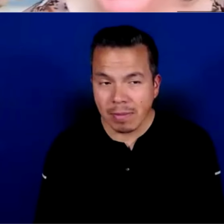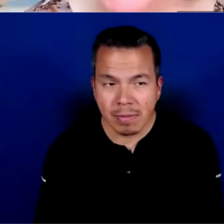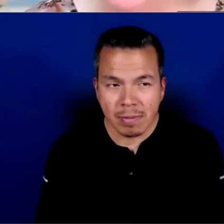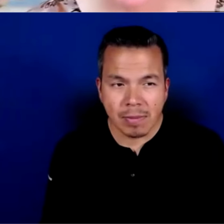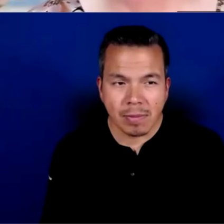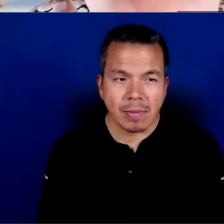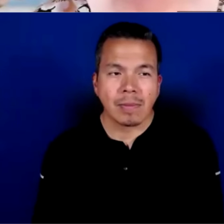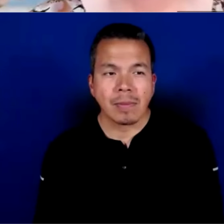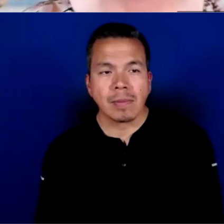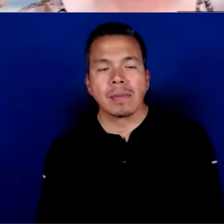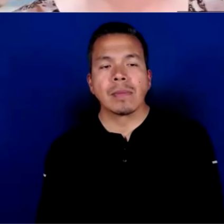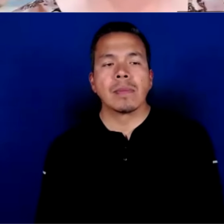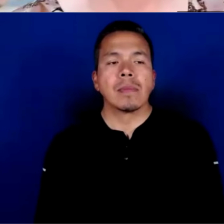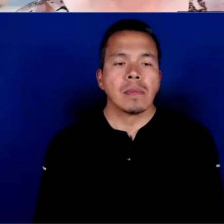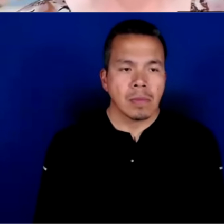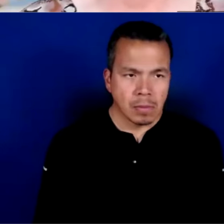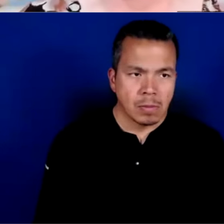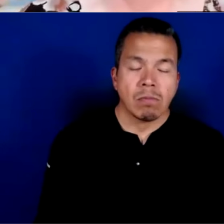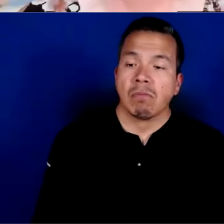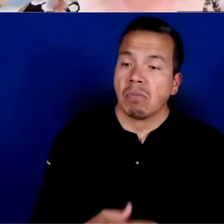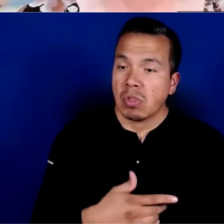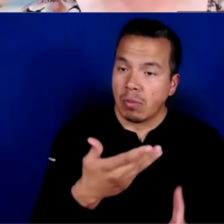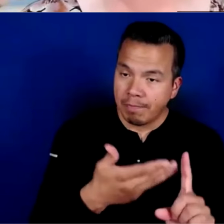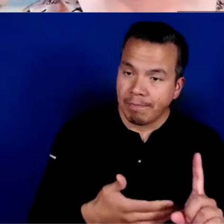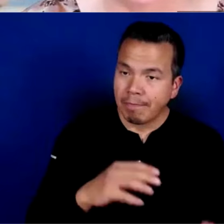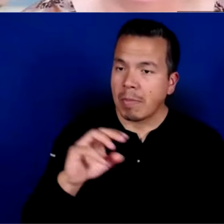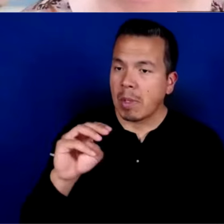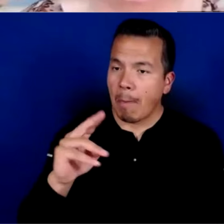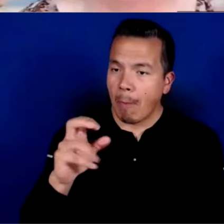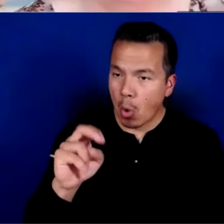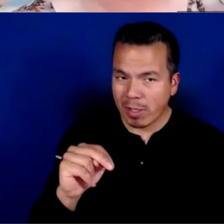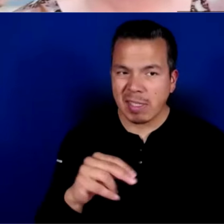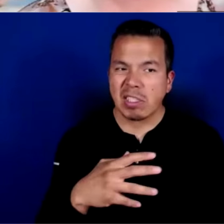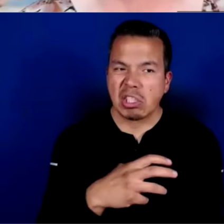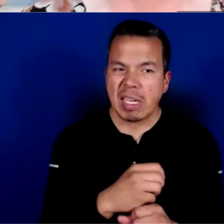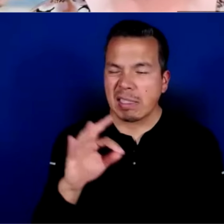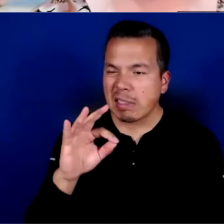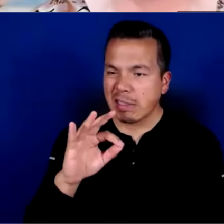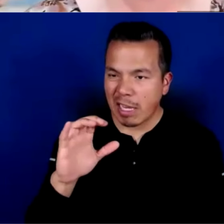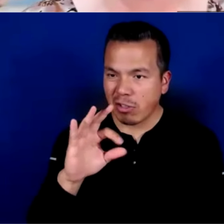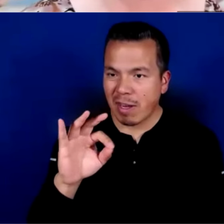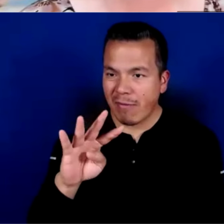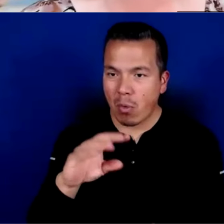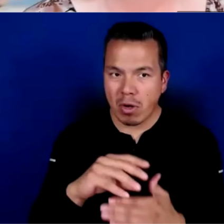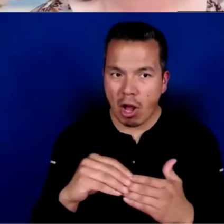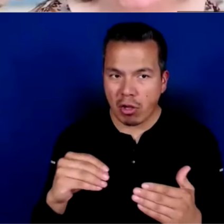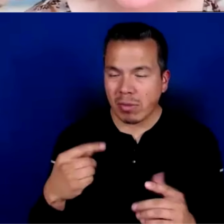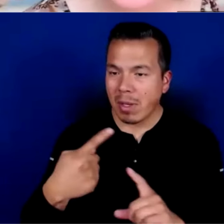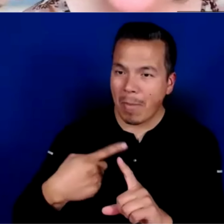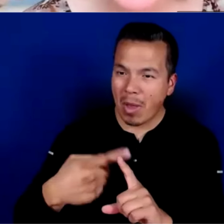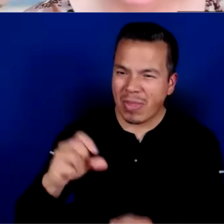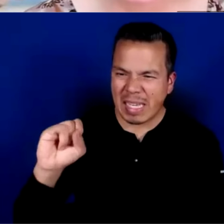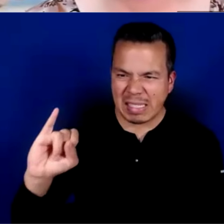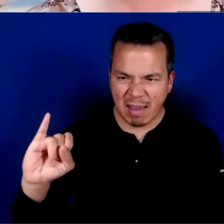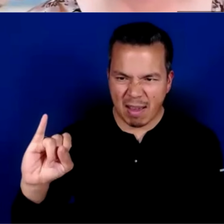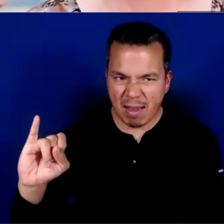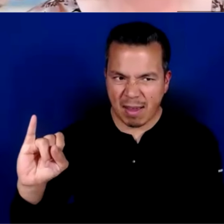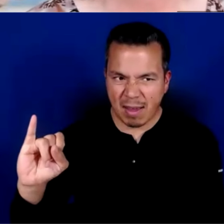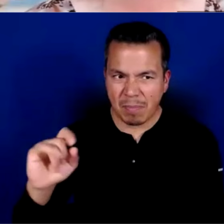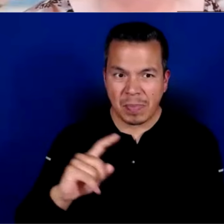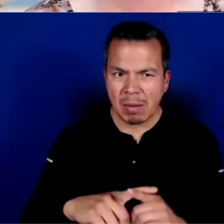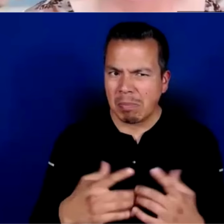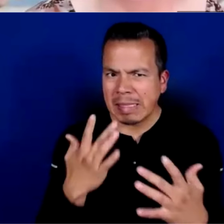in the beginning, when we first meet Morgan, Morgan gets $994 per month in SSI, but they're really struggling